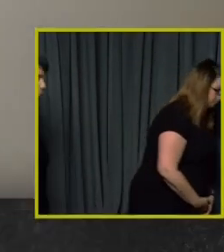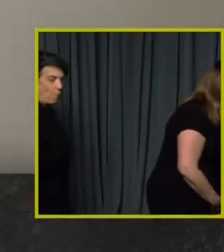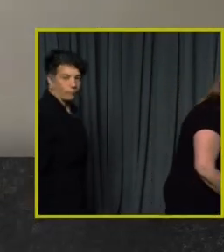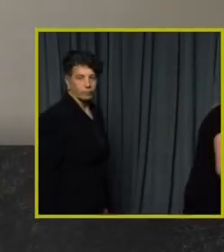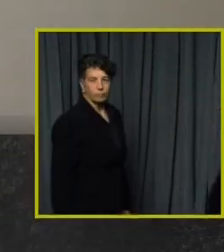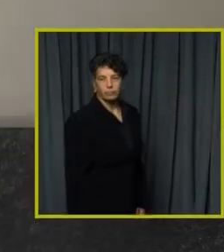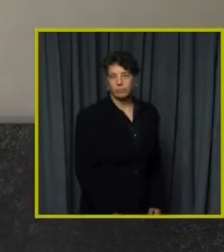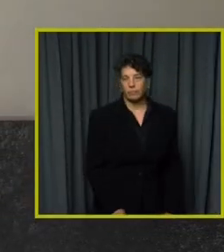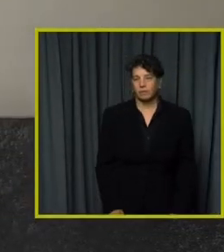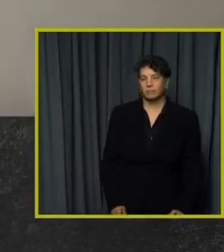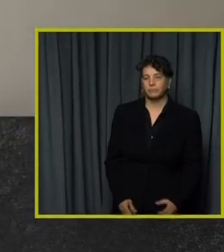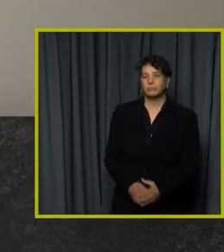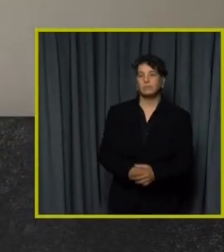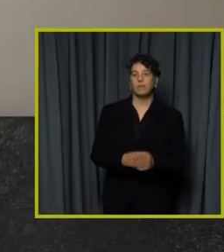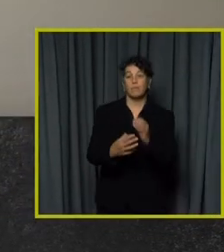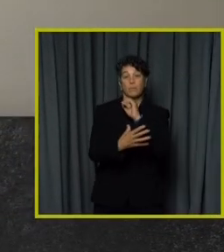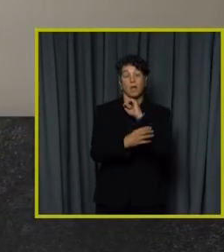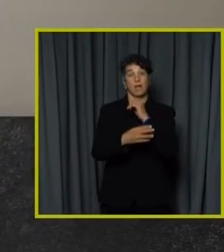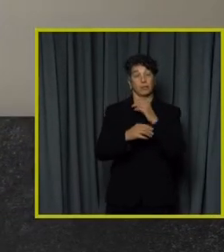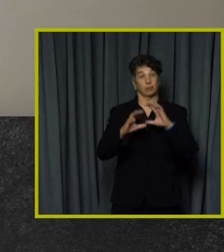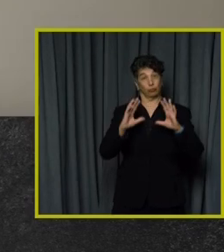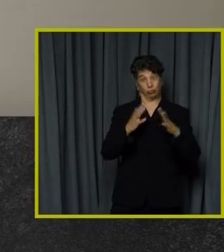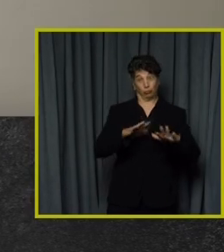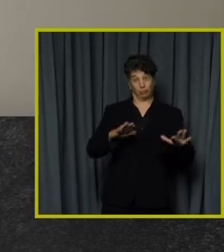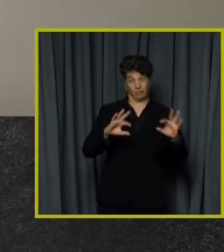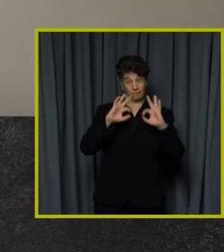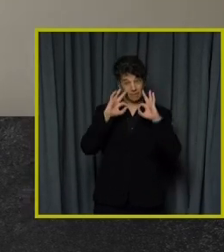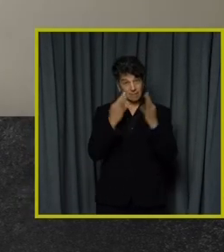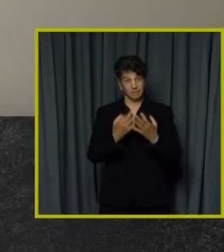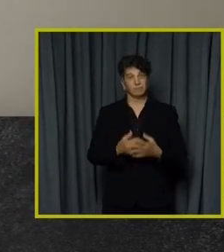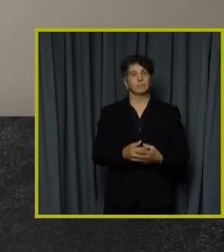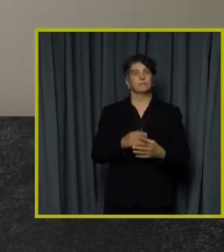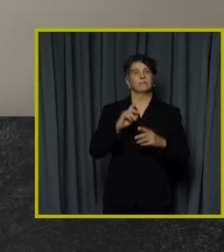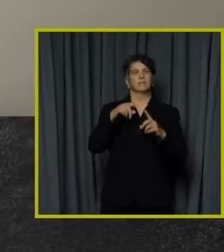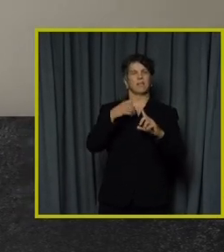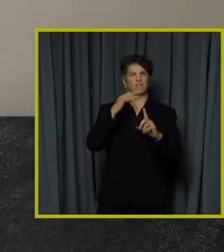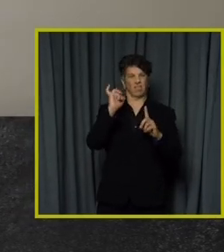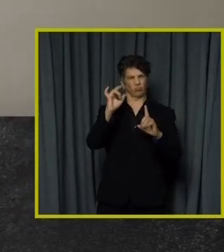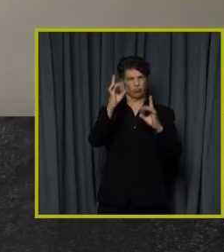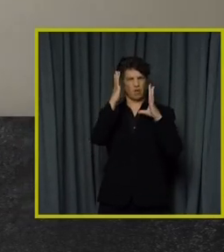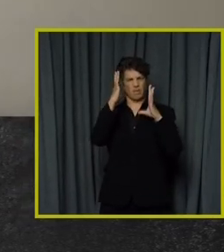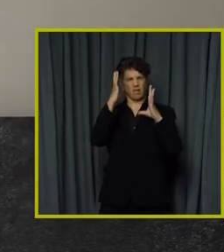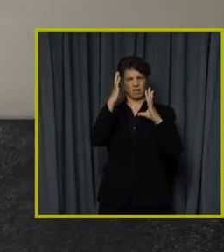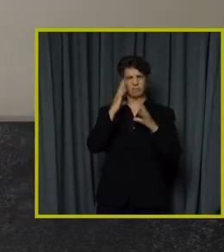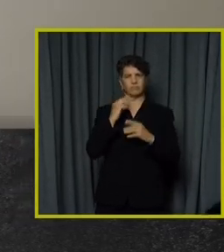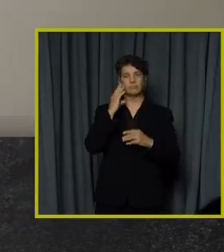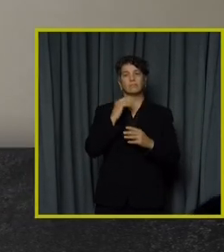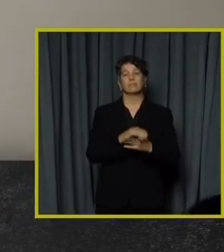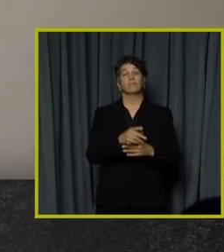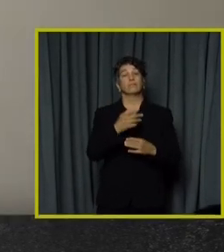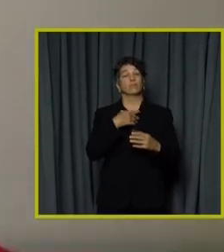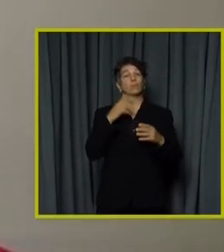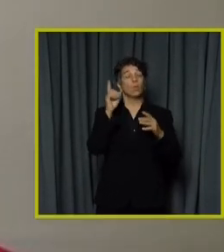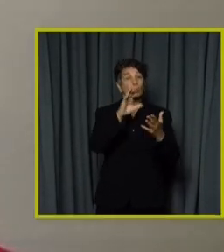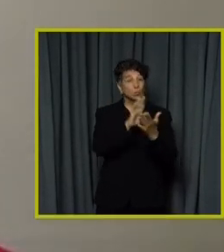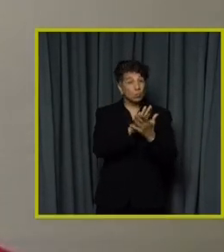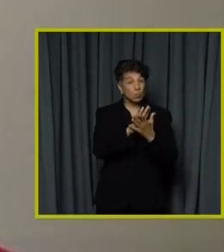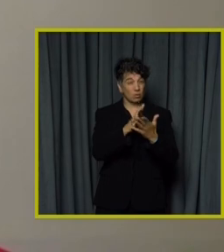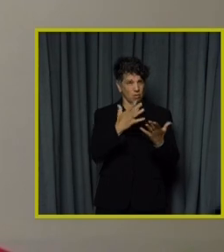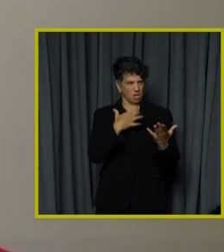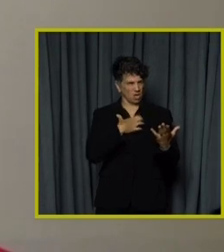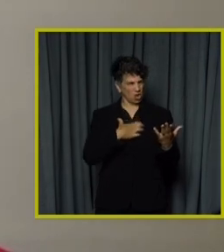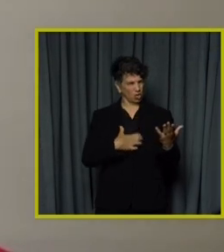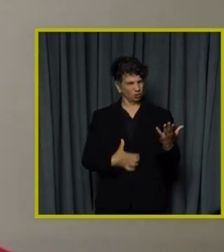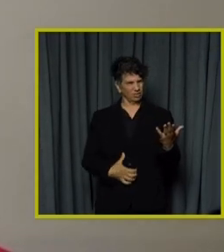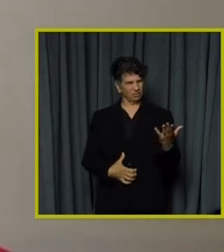Poverty is a form of trauma for our children and their families. If you have to go to school hungry, without enough food, you